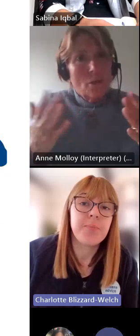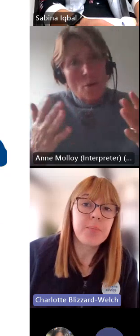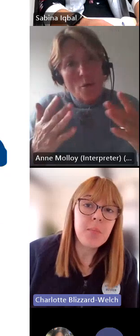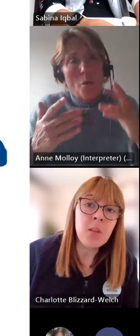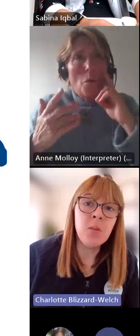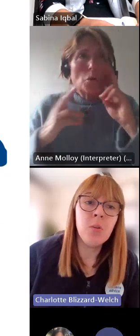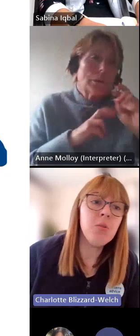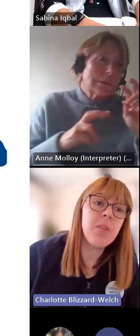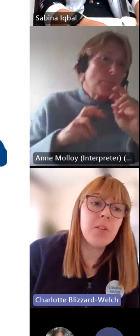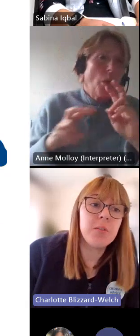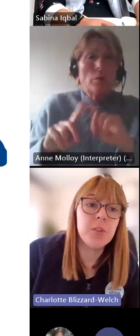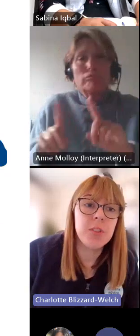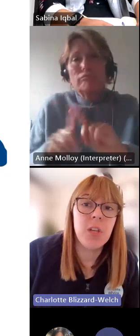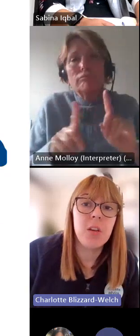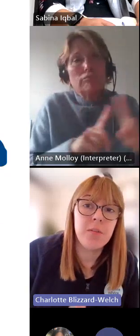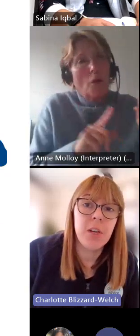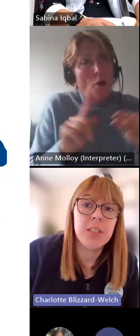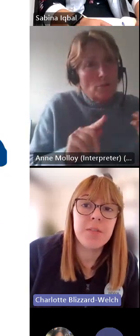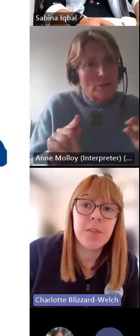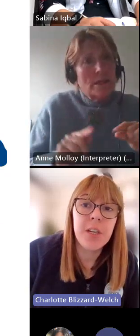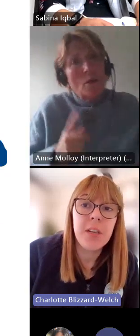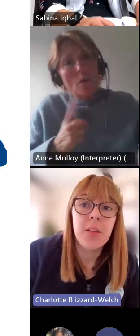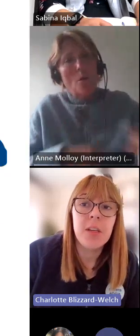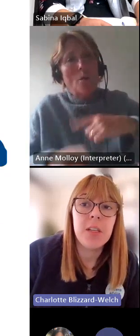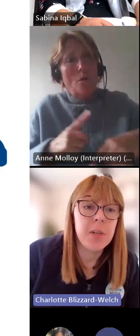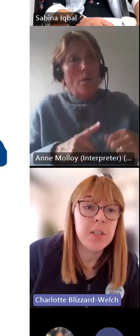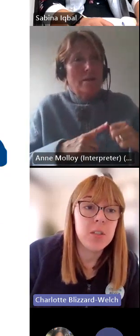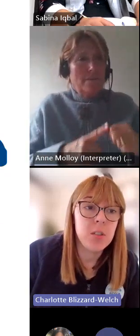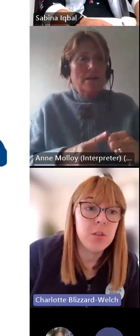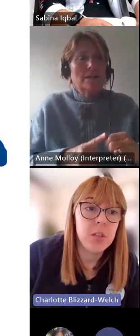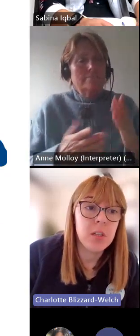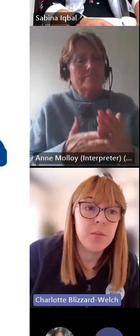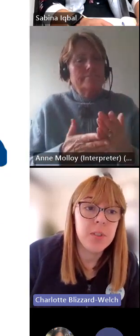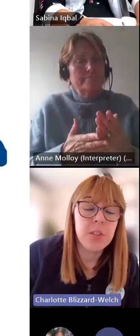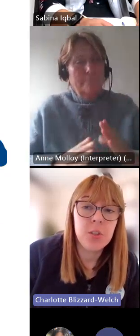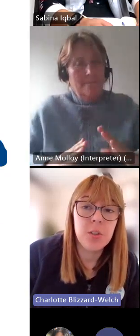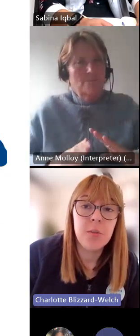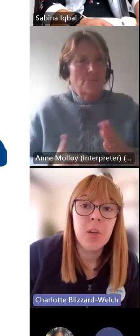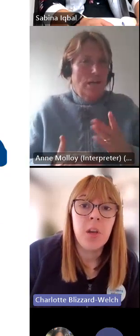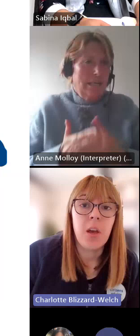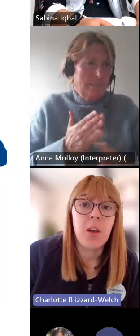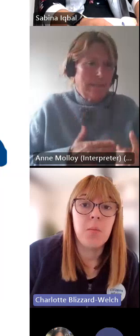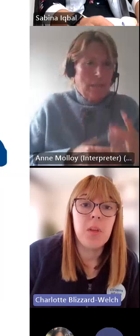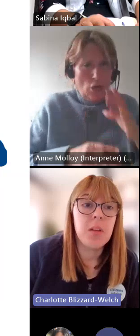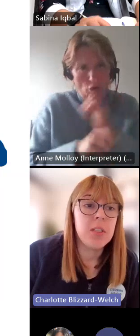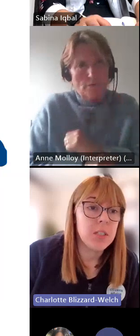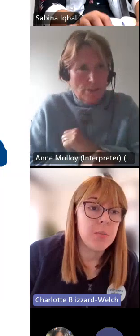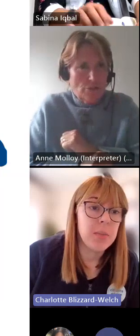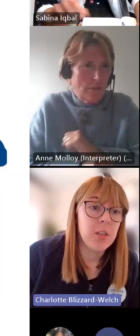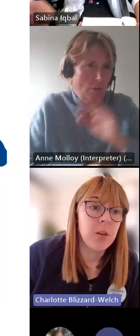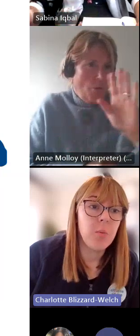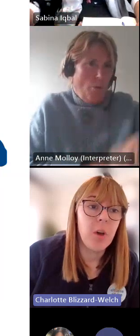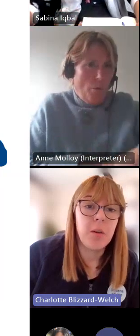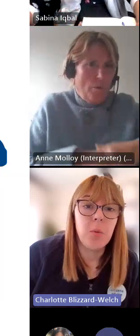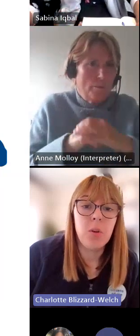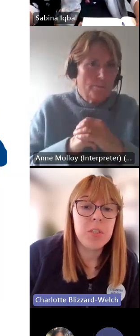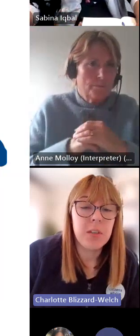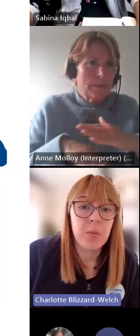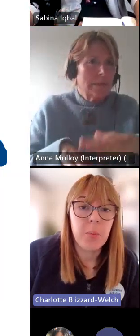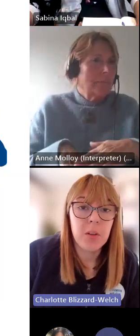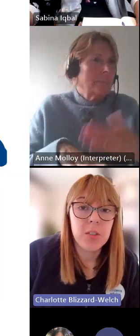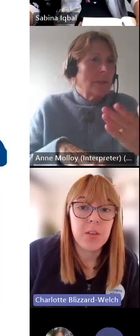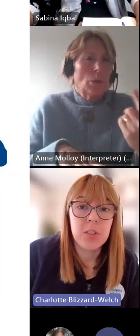options. All of our advice is free, independent and totally confidential. It doesn't matter